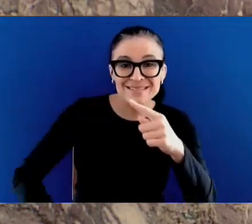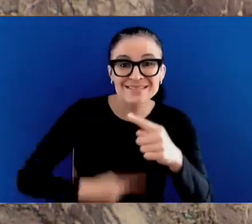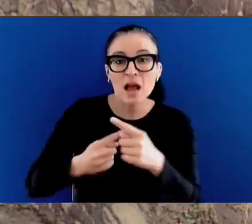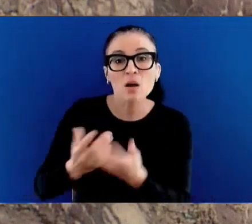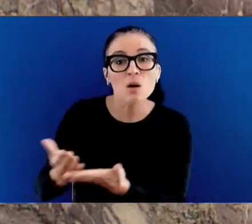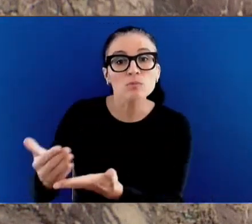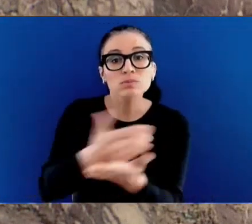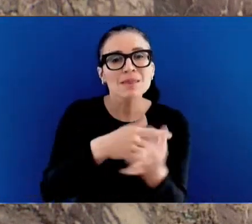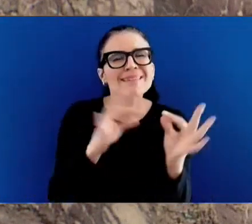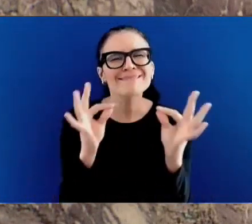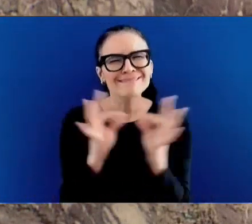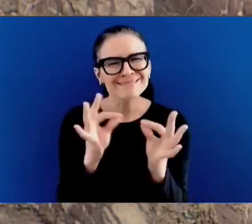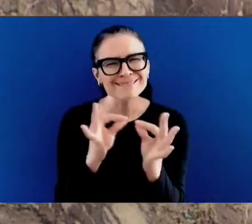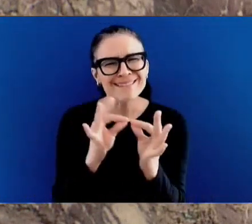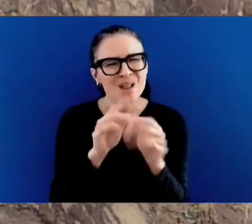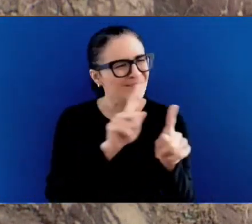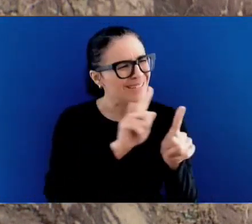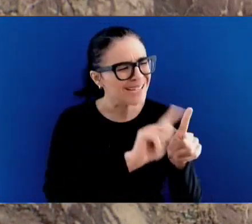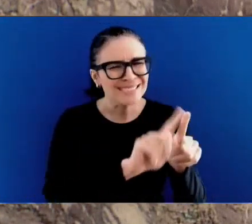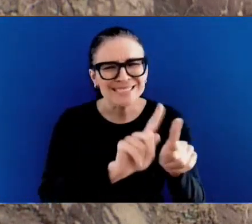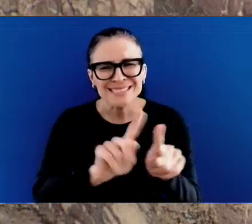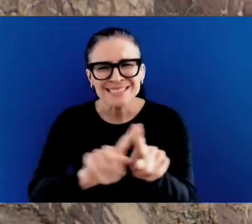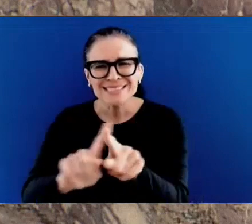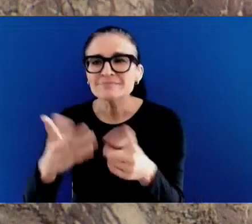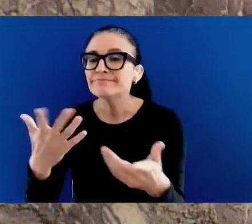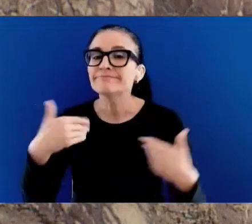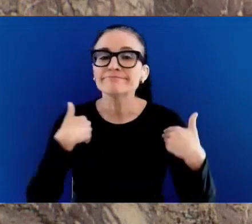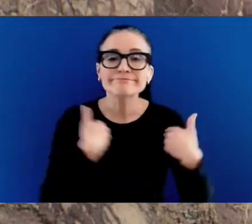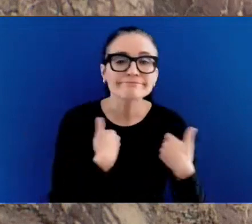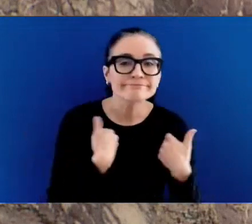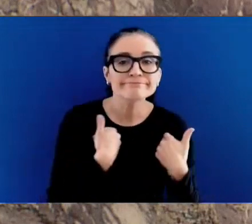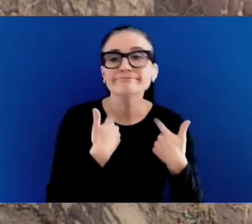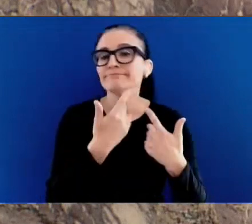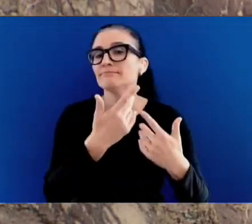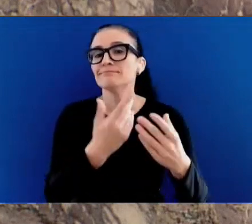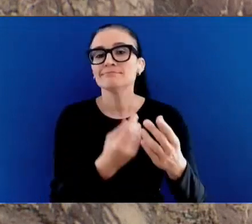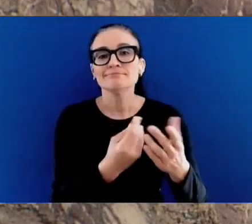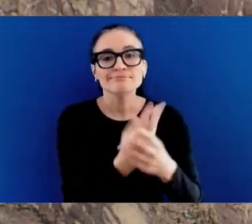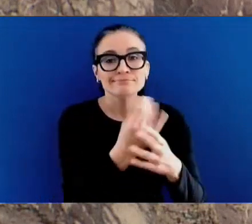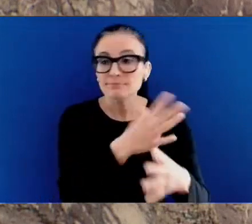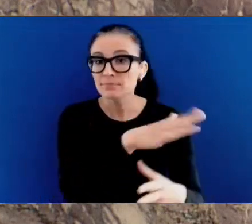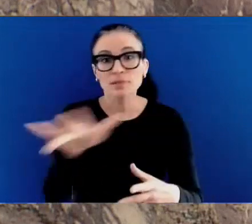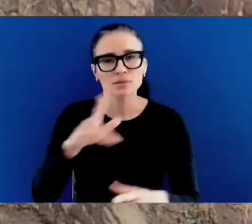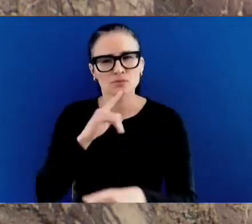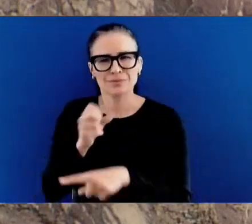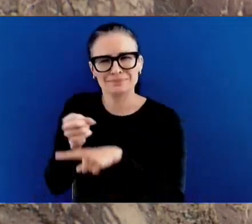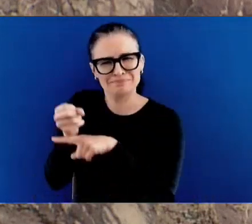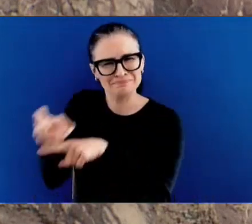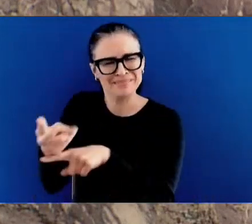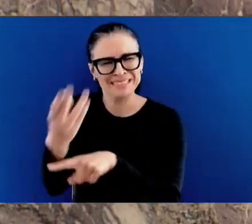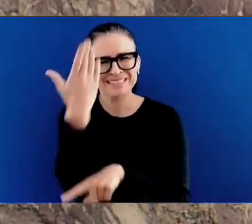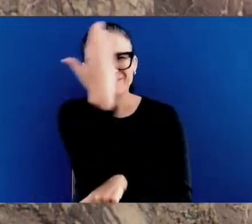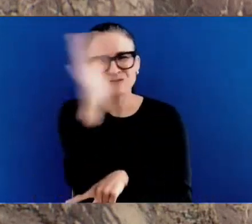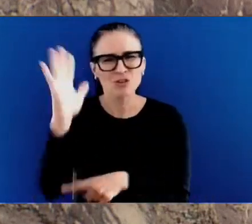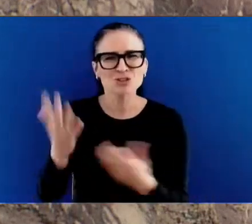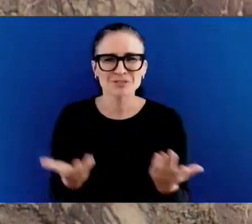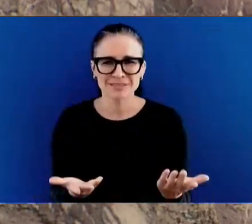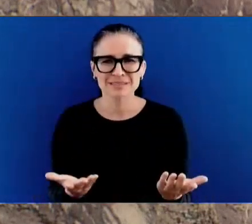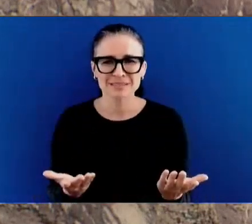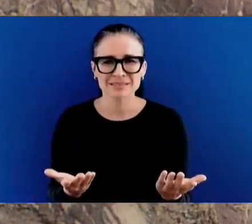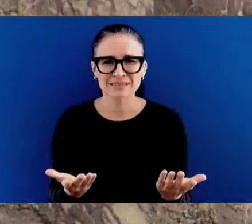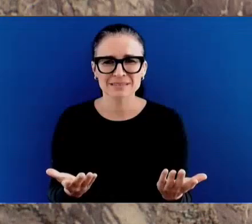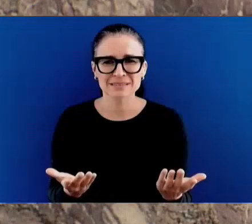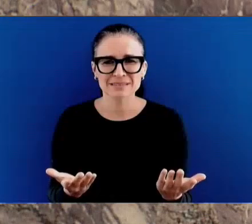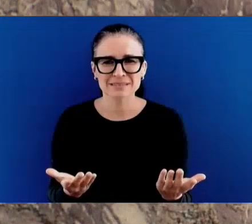The future for our forests requires BC to recognize all the values of our forests and to find the right balance in resource development.